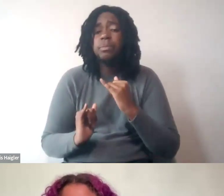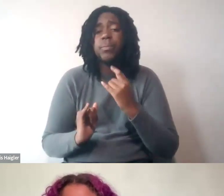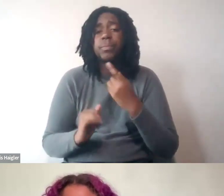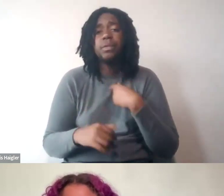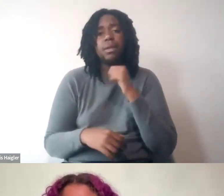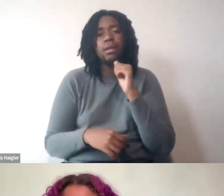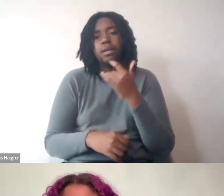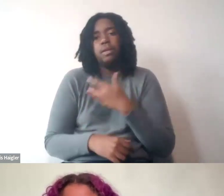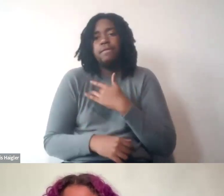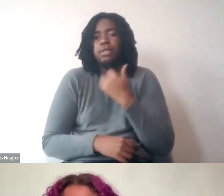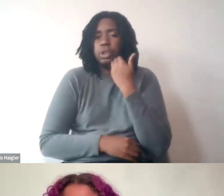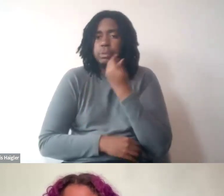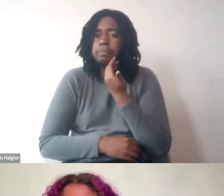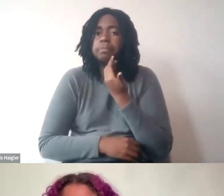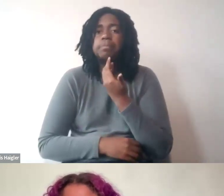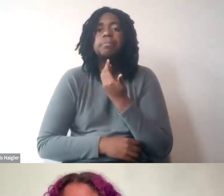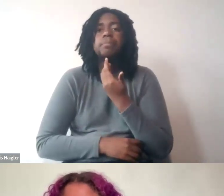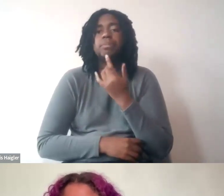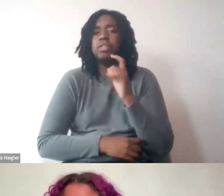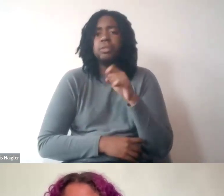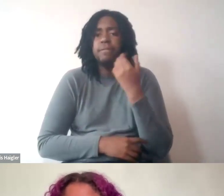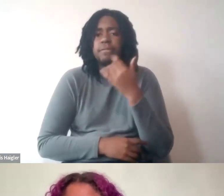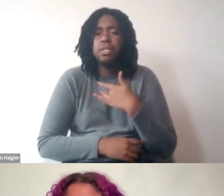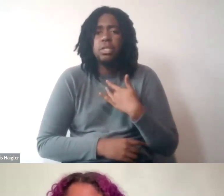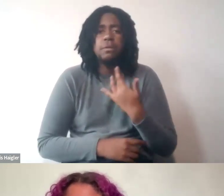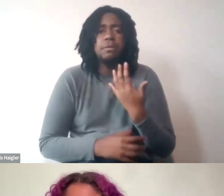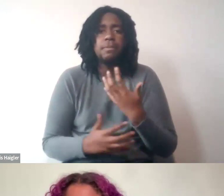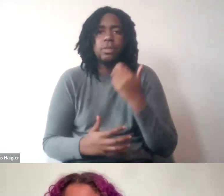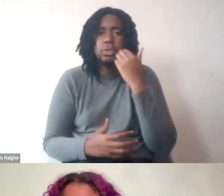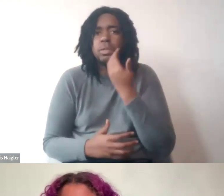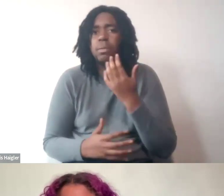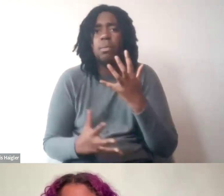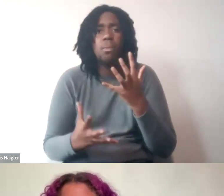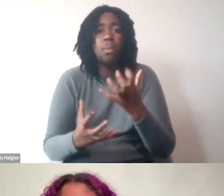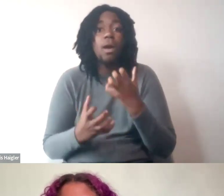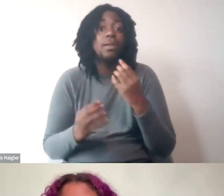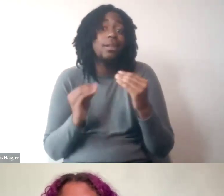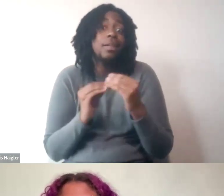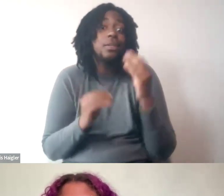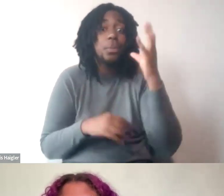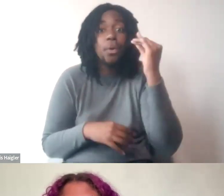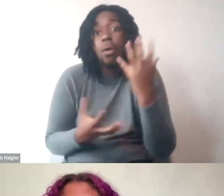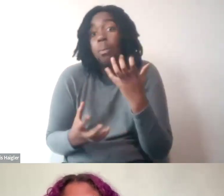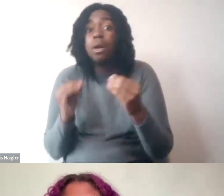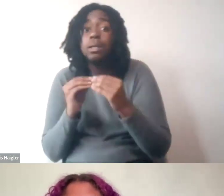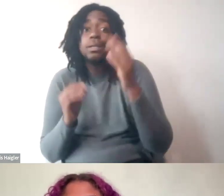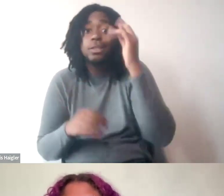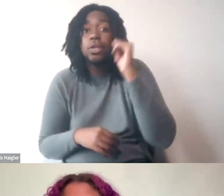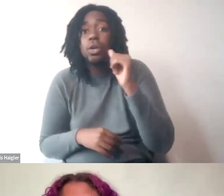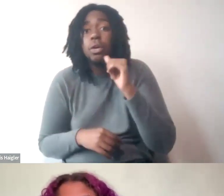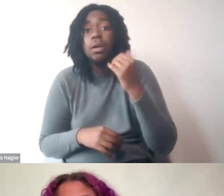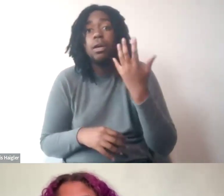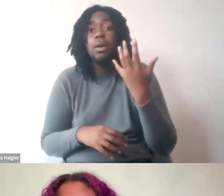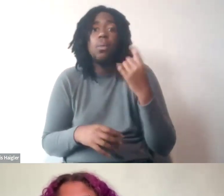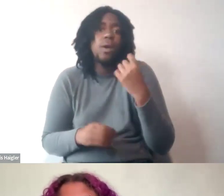something I should feel ashamed about. I shouldn't feel ashamed about wanting to kiss a boy or wanting to kiss a girl or wanting to kiss someone